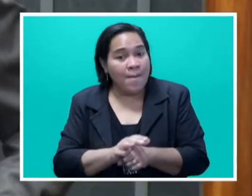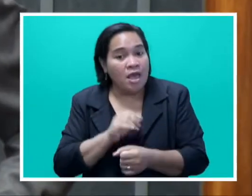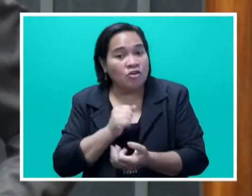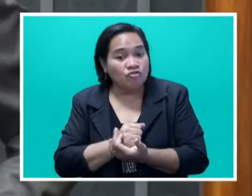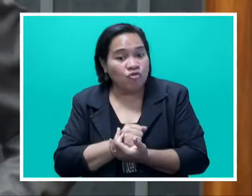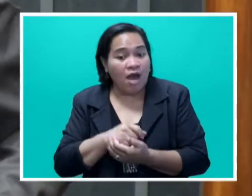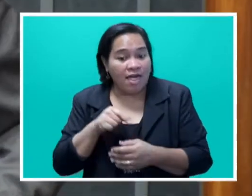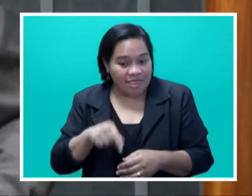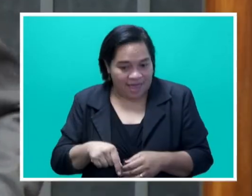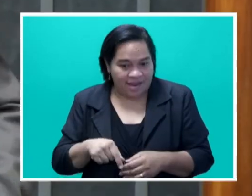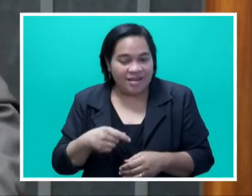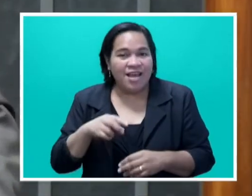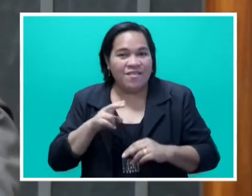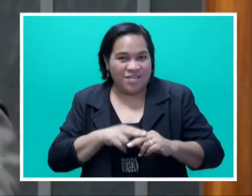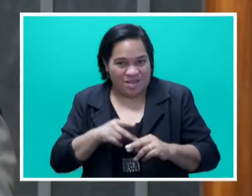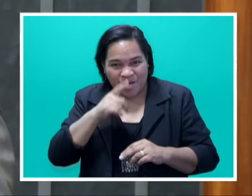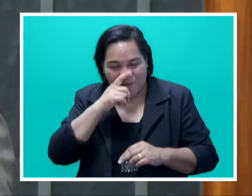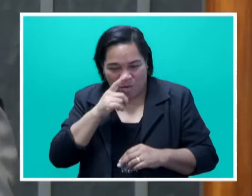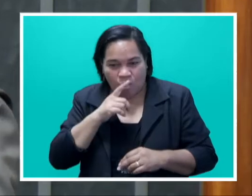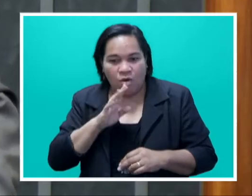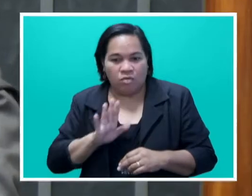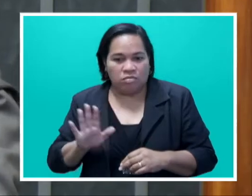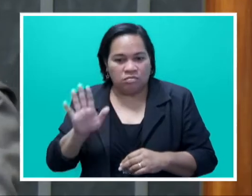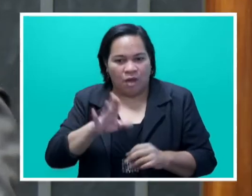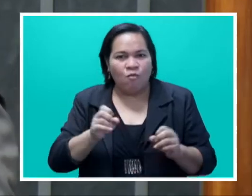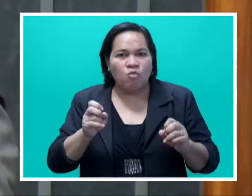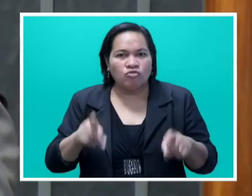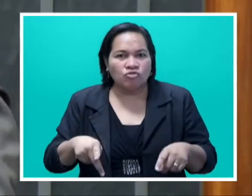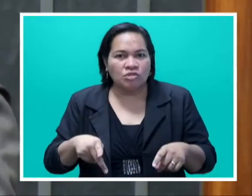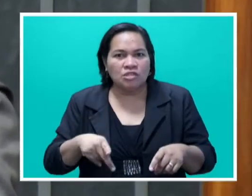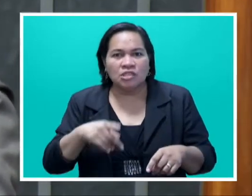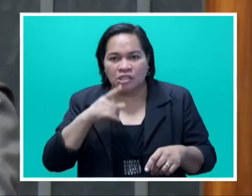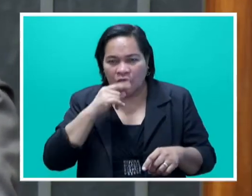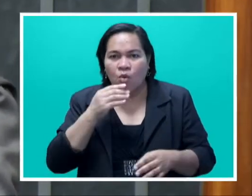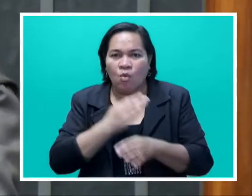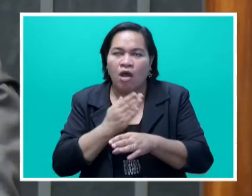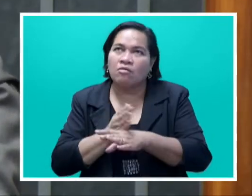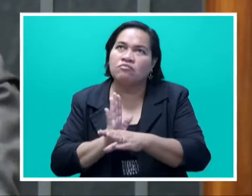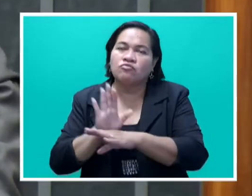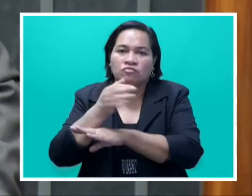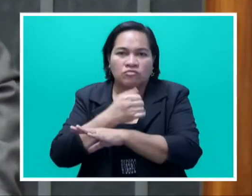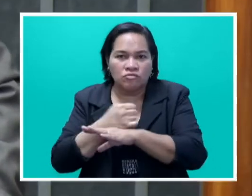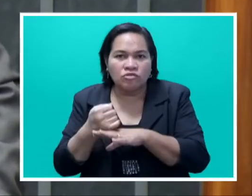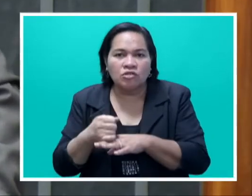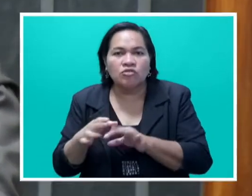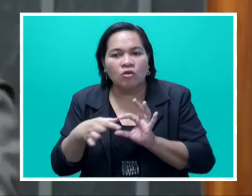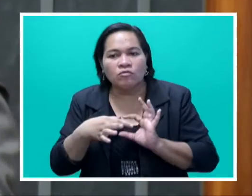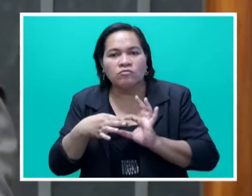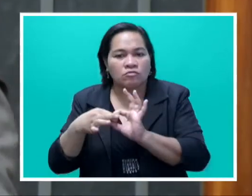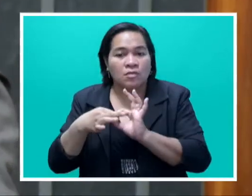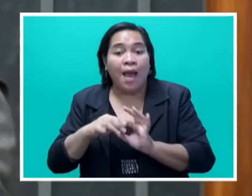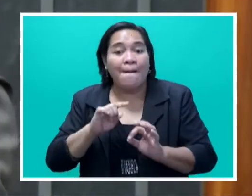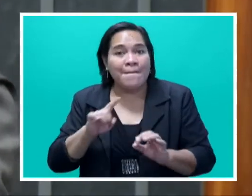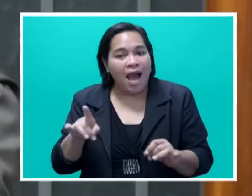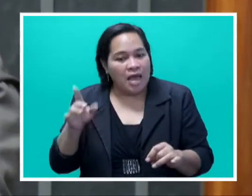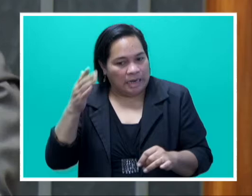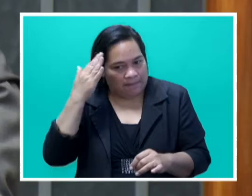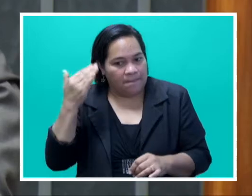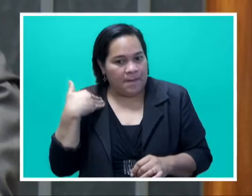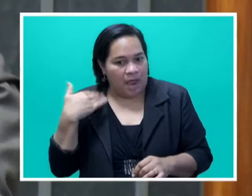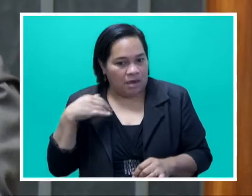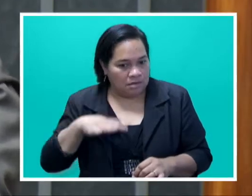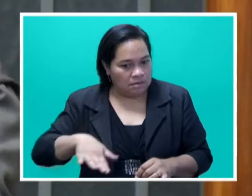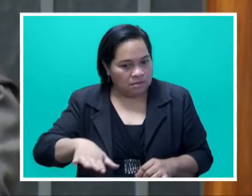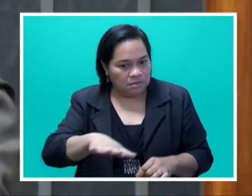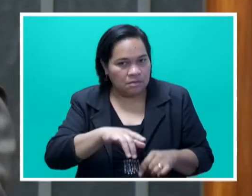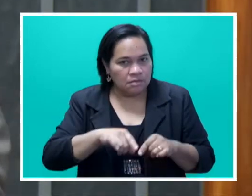at the front of the queue in these opportunities. At the same time, let me remind potential workers, Mr. Speaker, for these